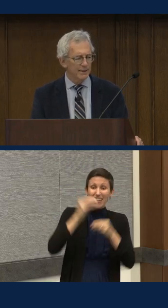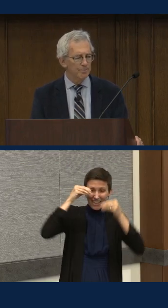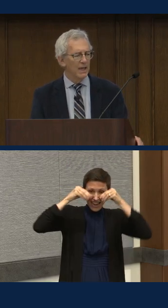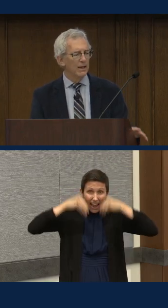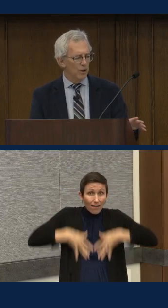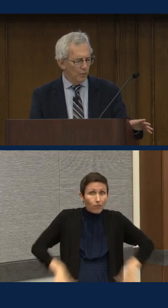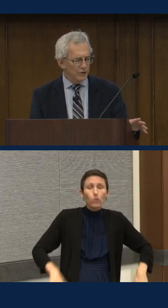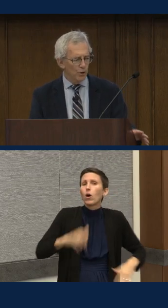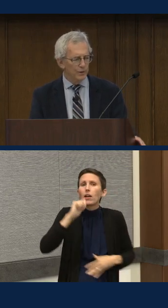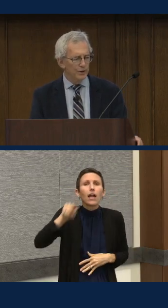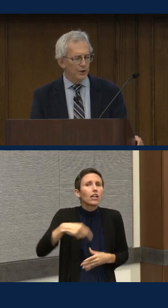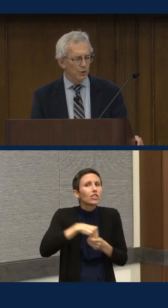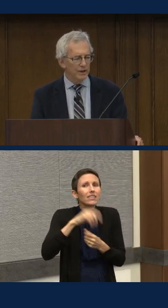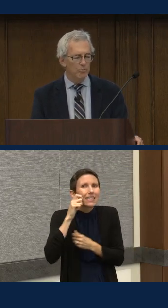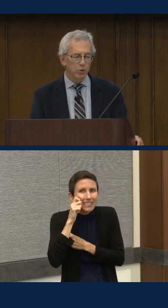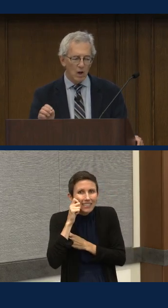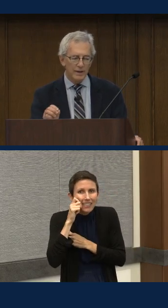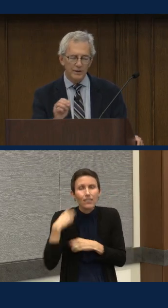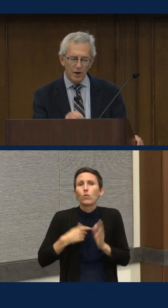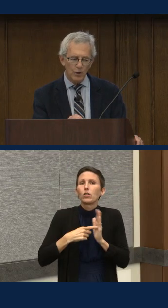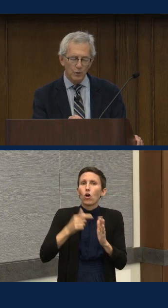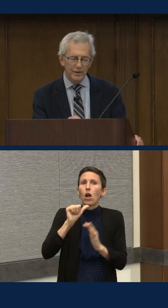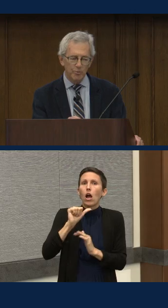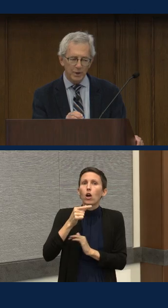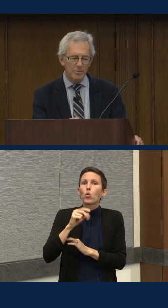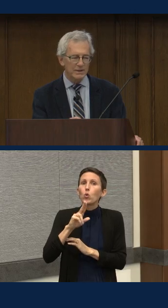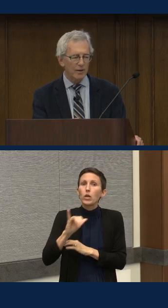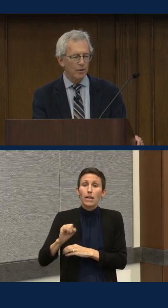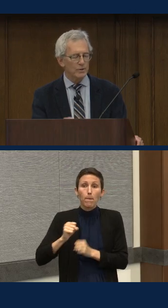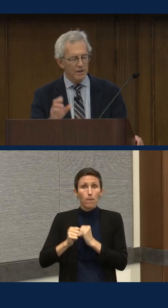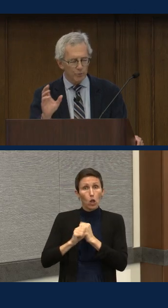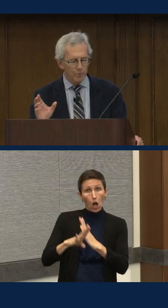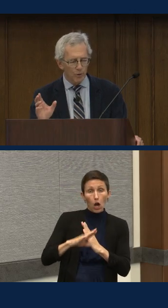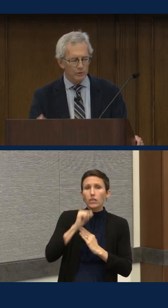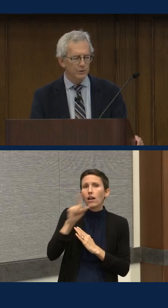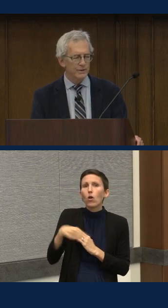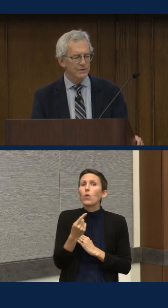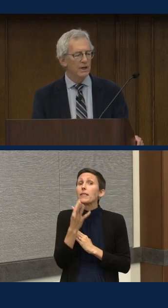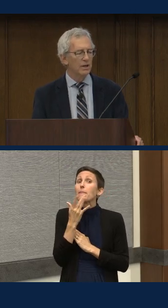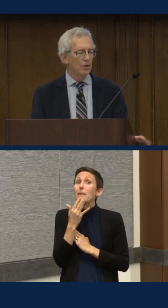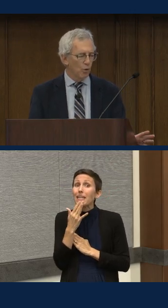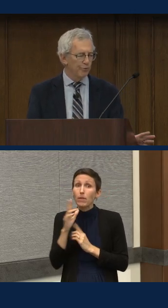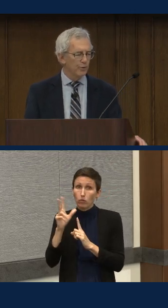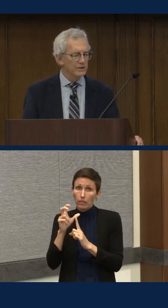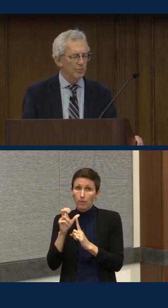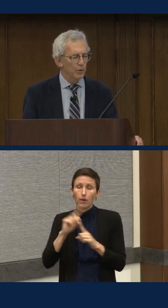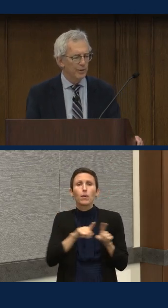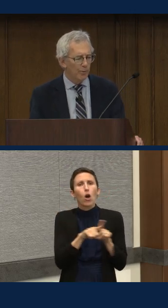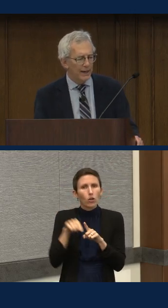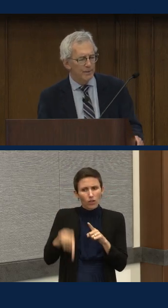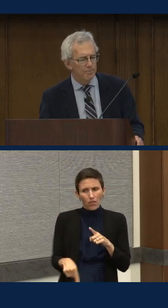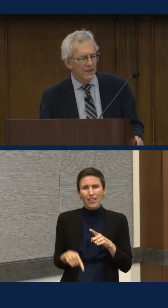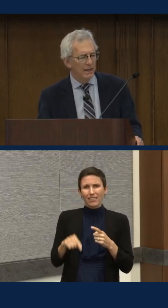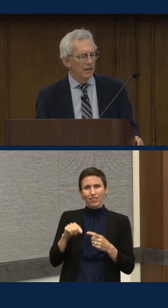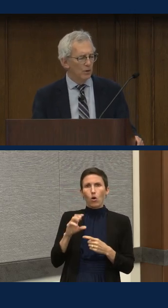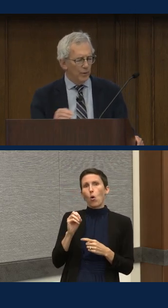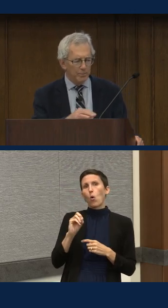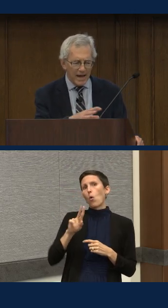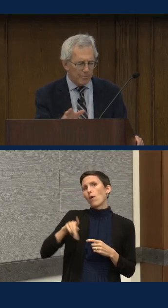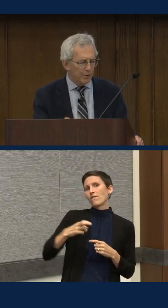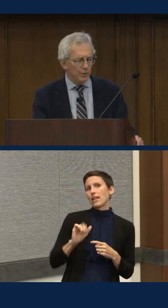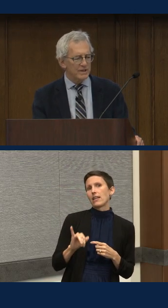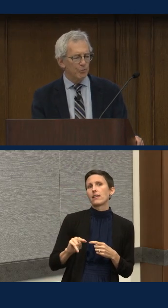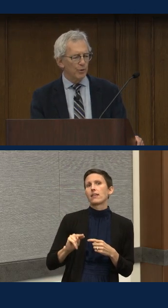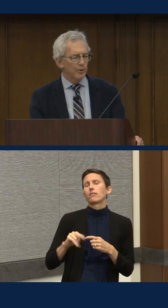in the skin. We showed that agouti blocked not only the pigmentary receptor, but also this orphan receptor in the brain.